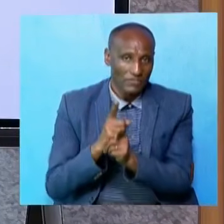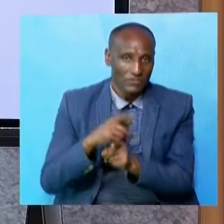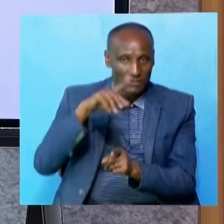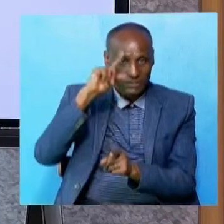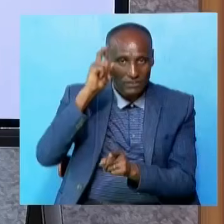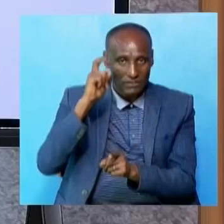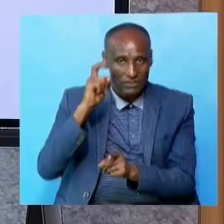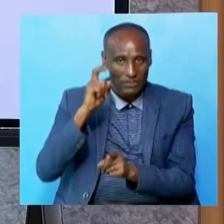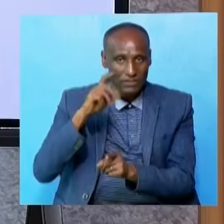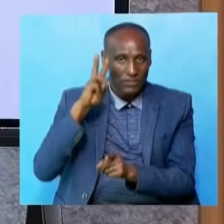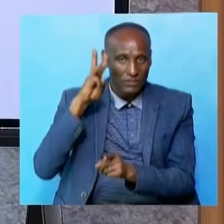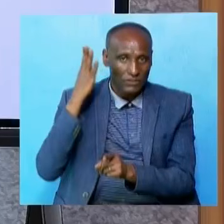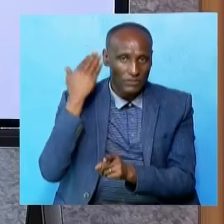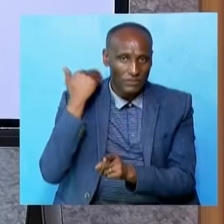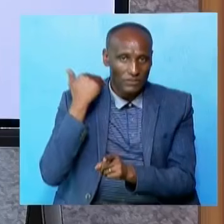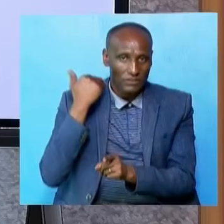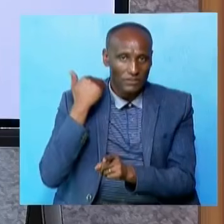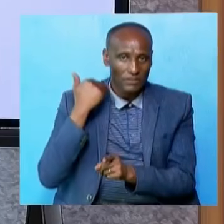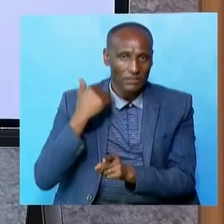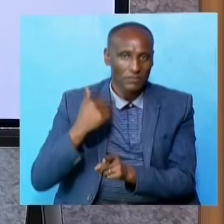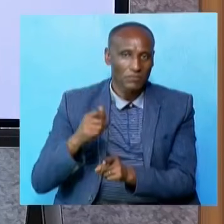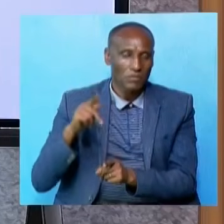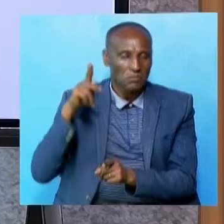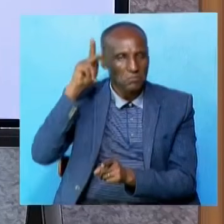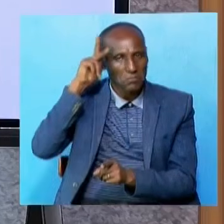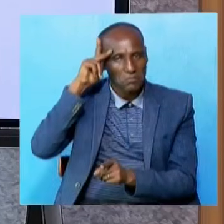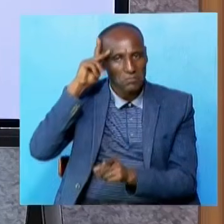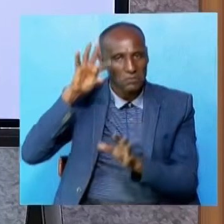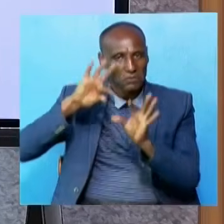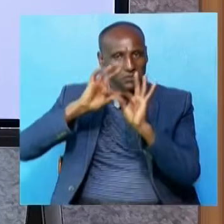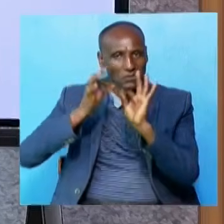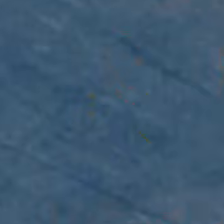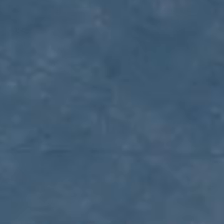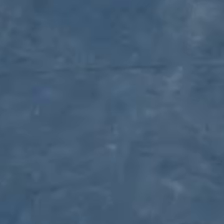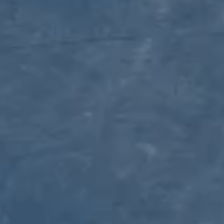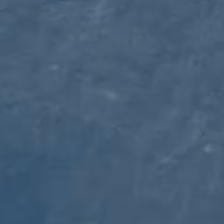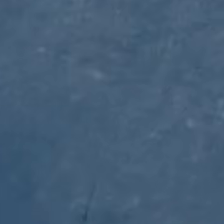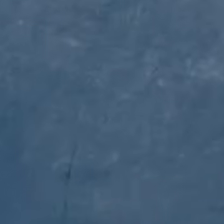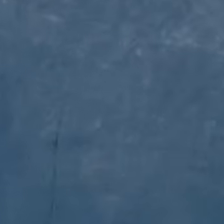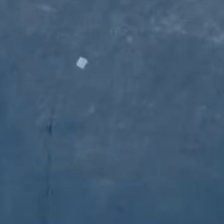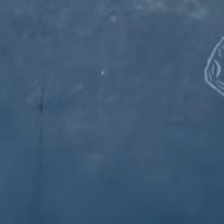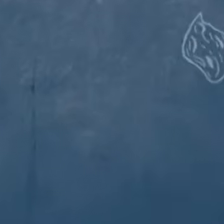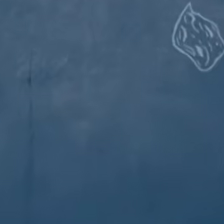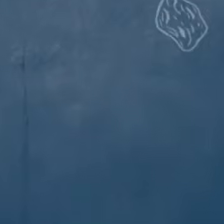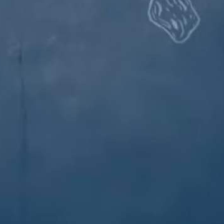I was your teacher, Miss Sernait Hailu. Bye for now.